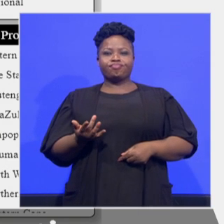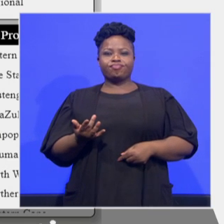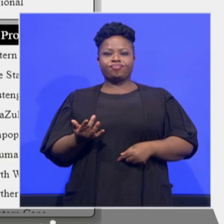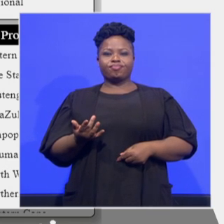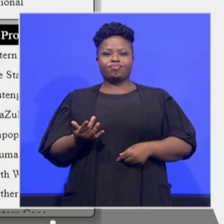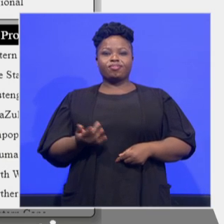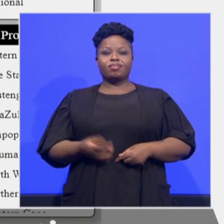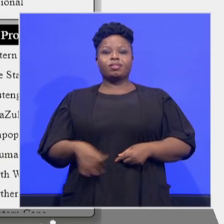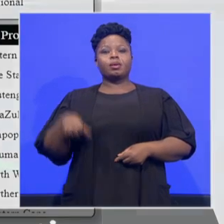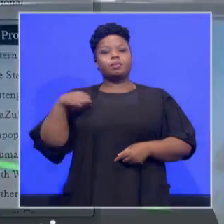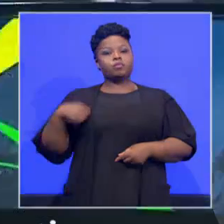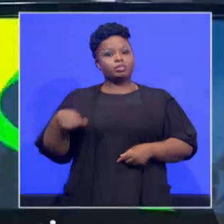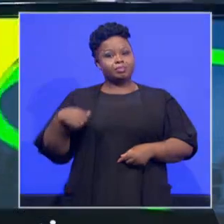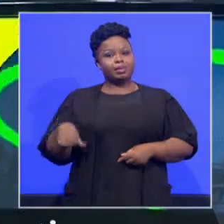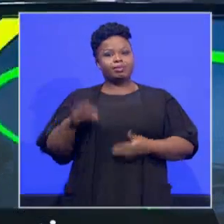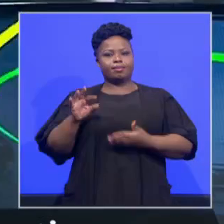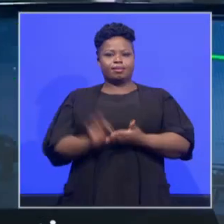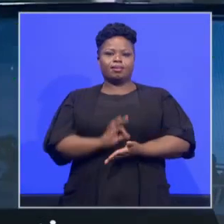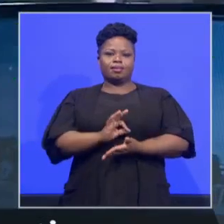during the municipal elections,